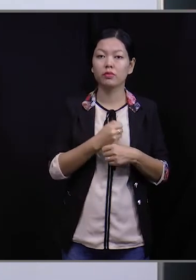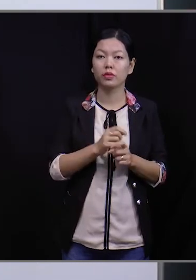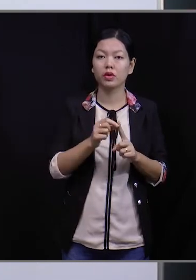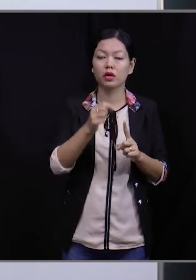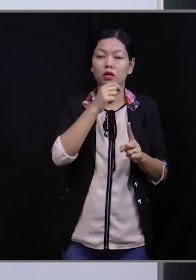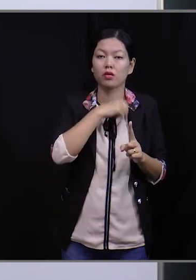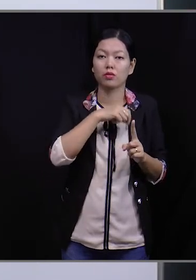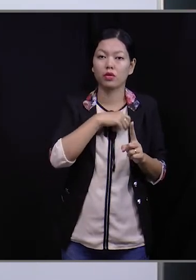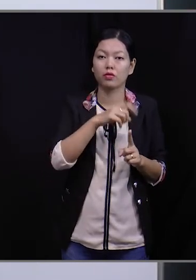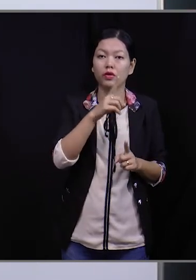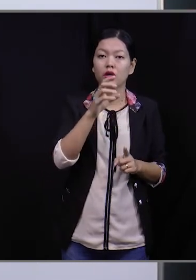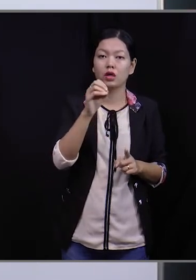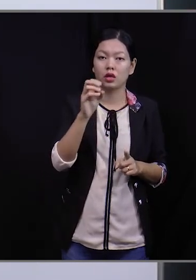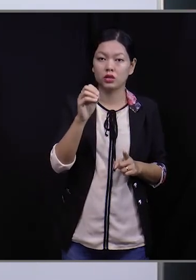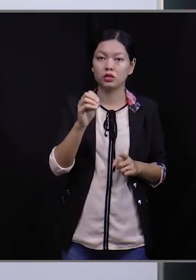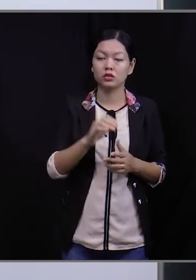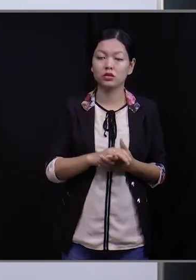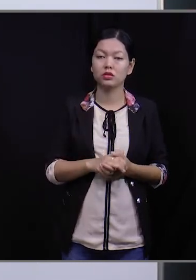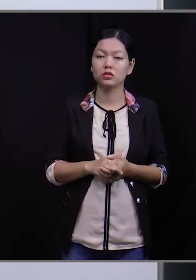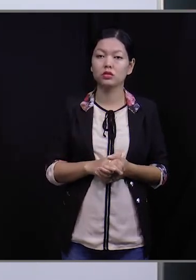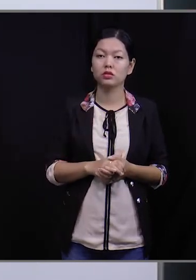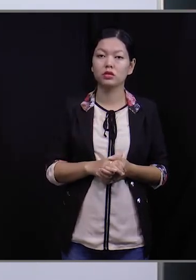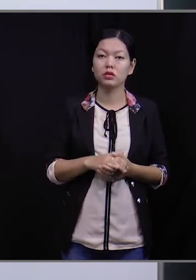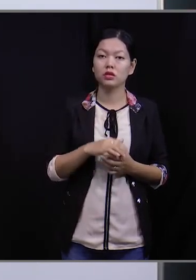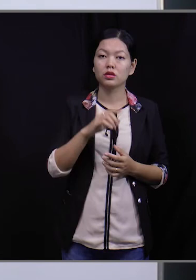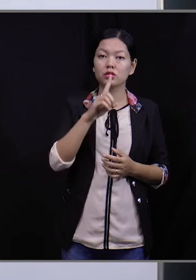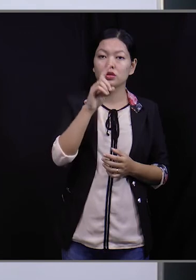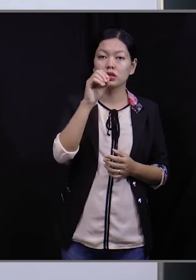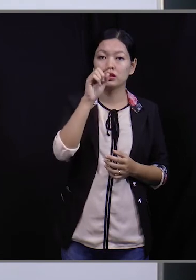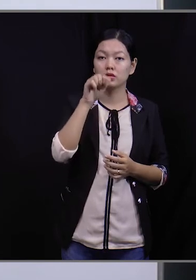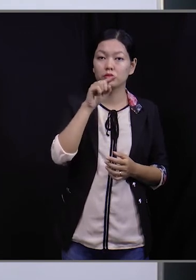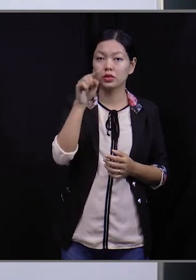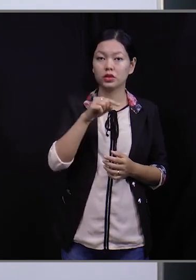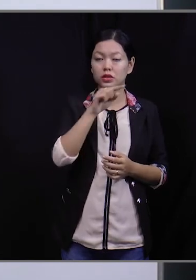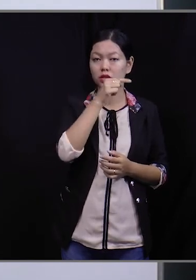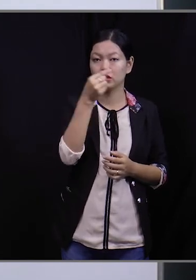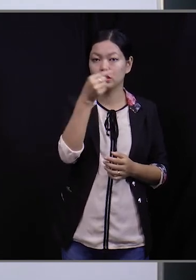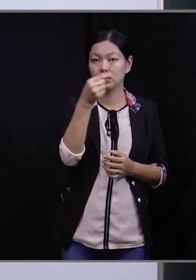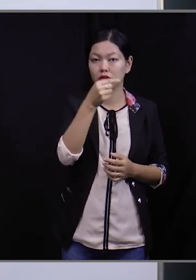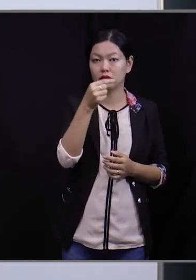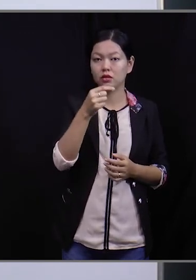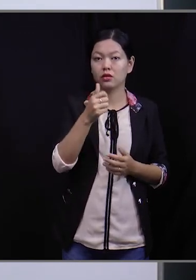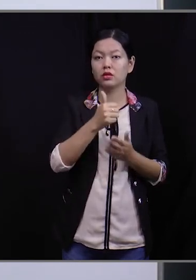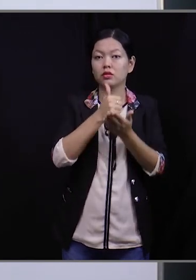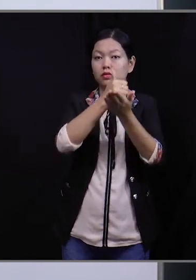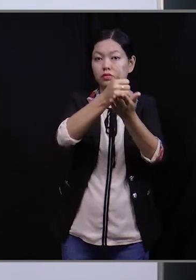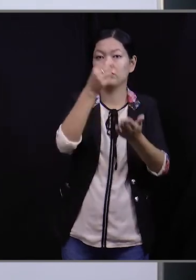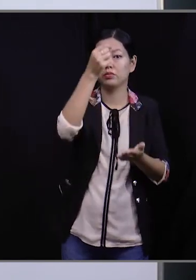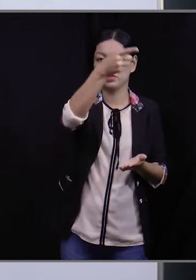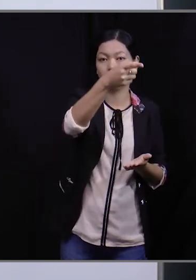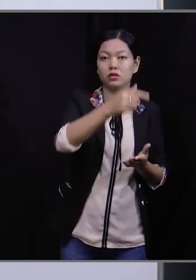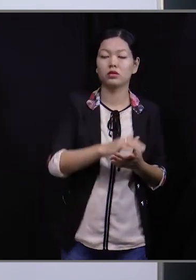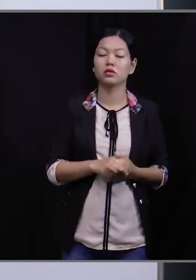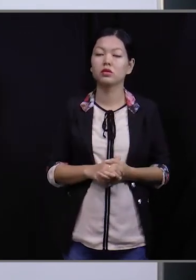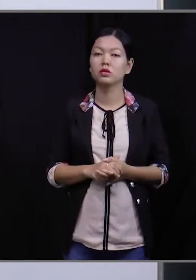is worth 100, by law, since 10% needs to be deducted, the bank will sanction only a loan